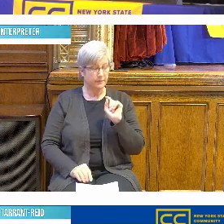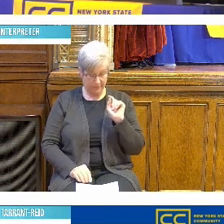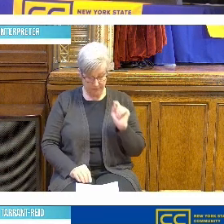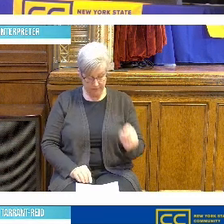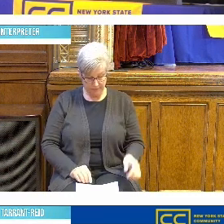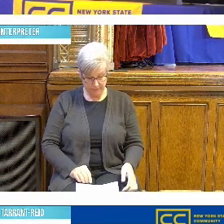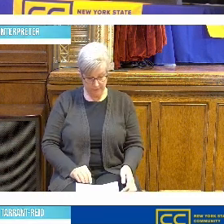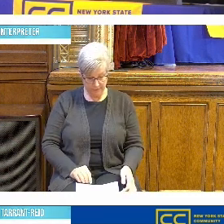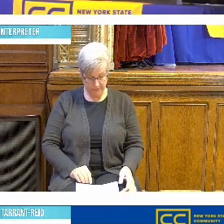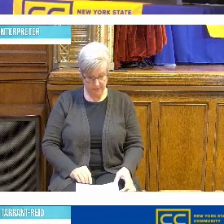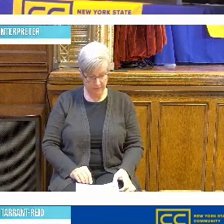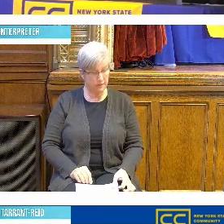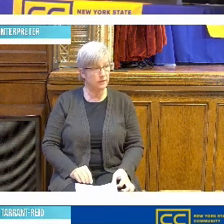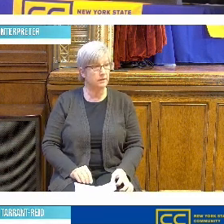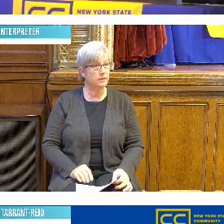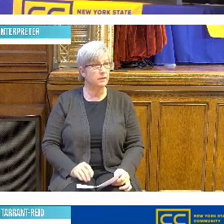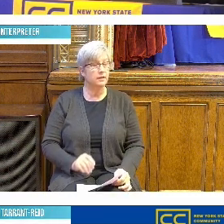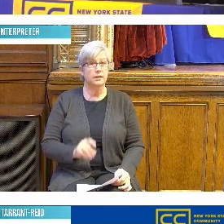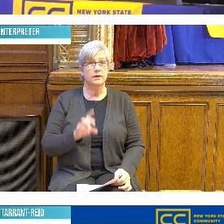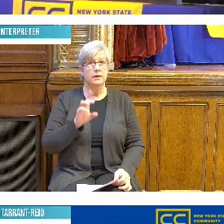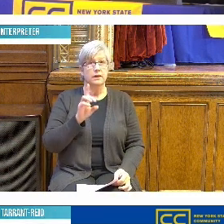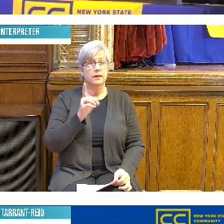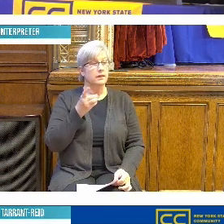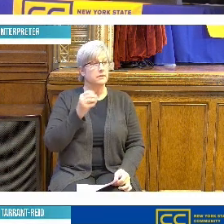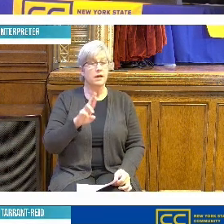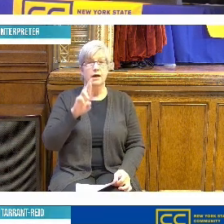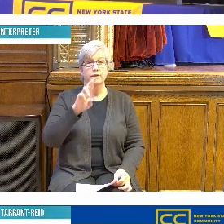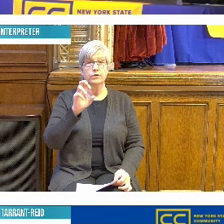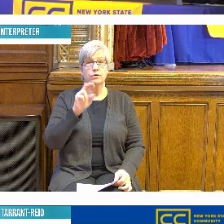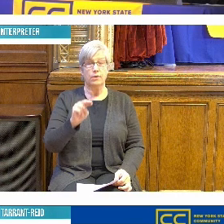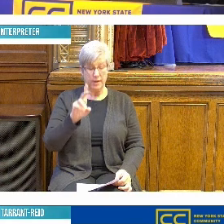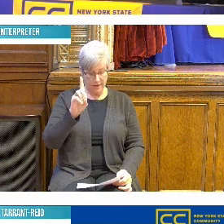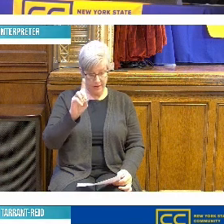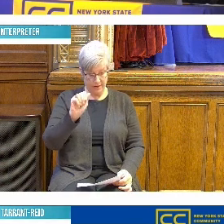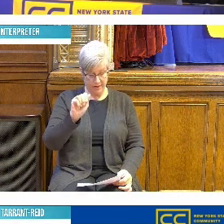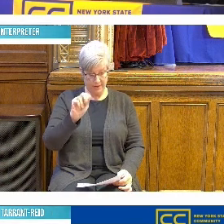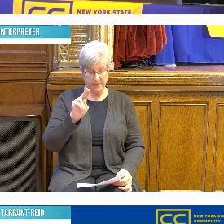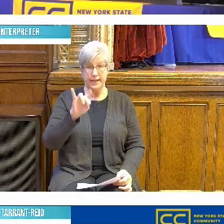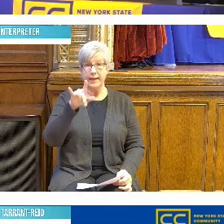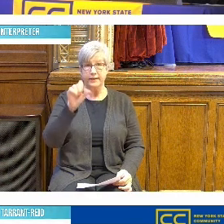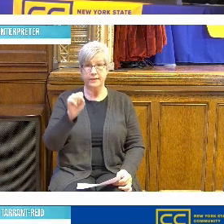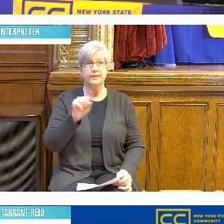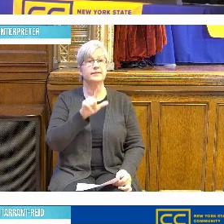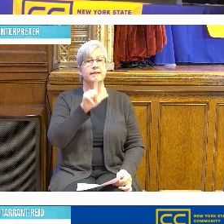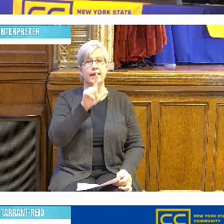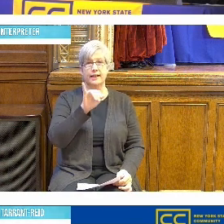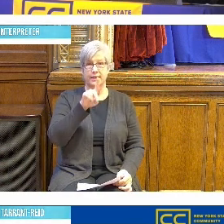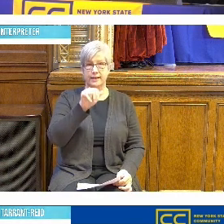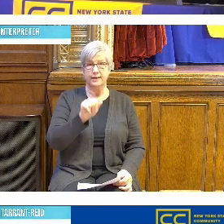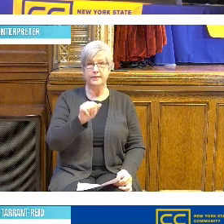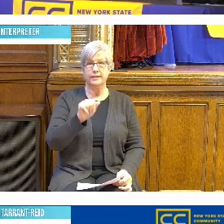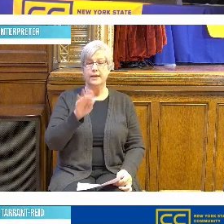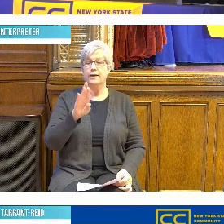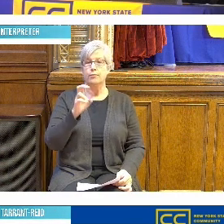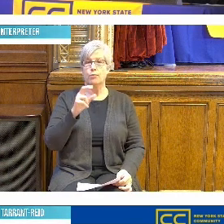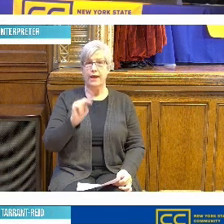Dr. Ron Daniels is on, and Linda Brown